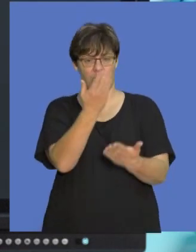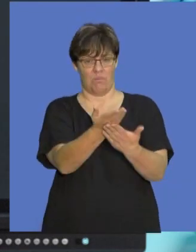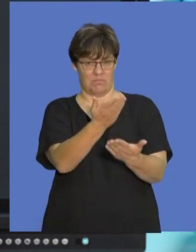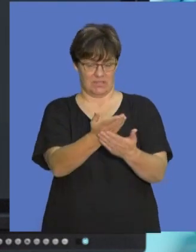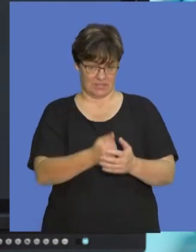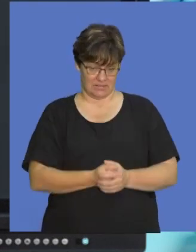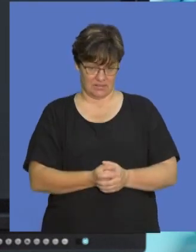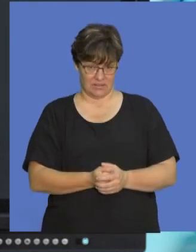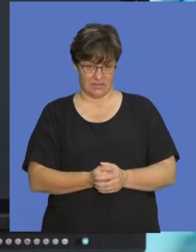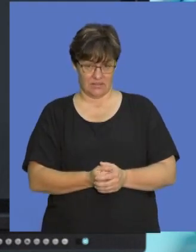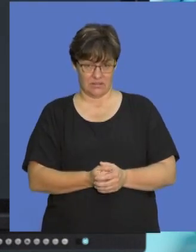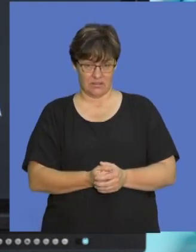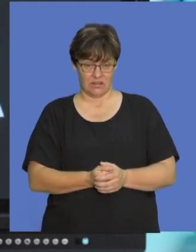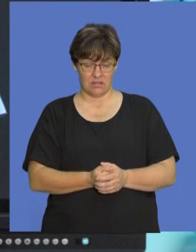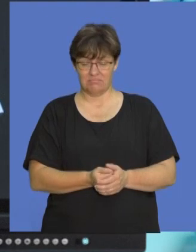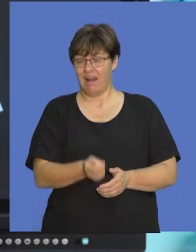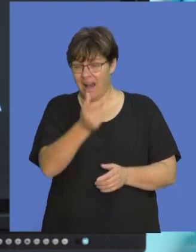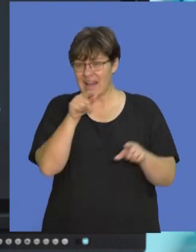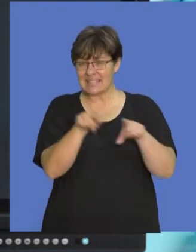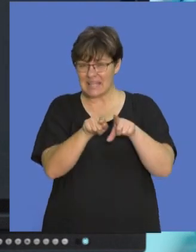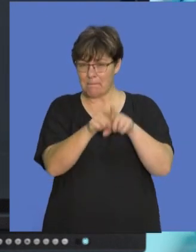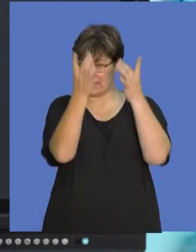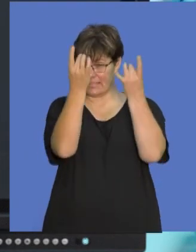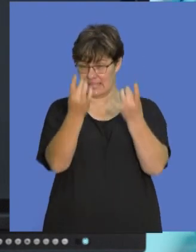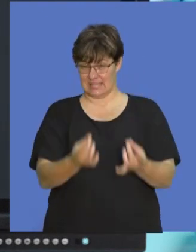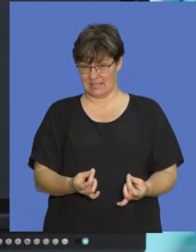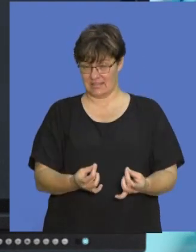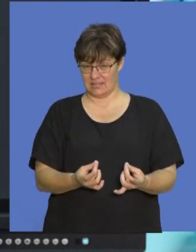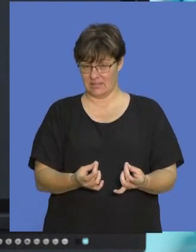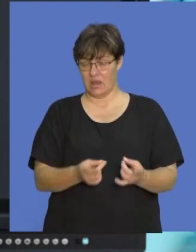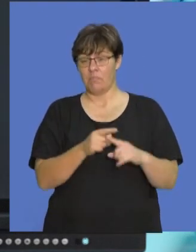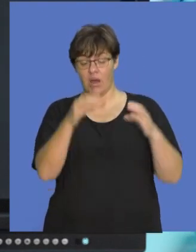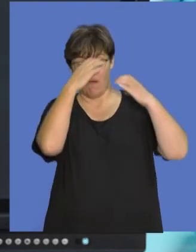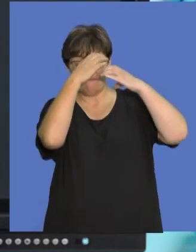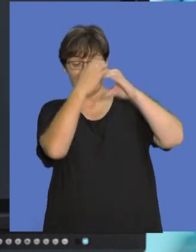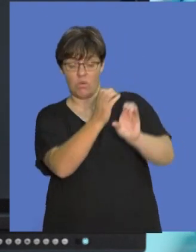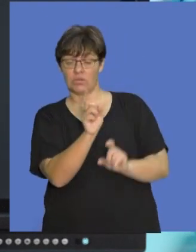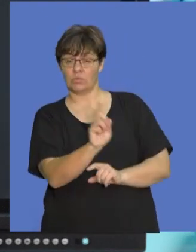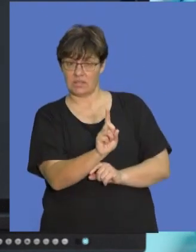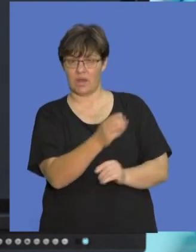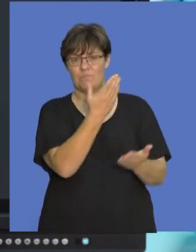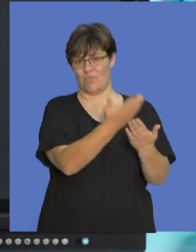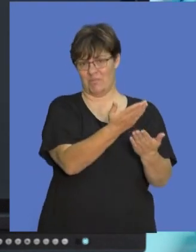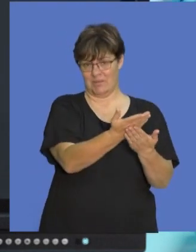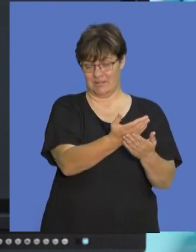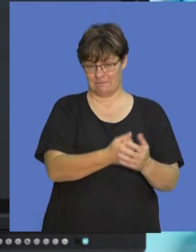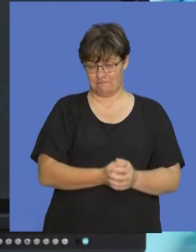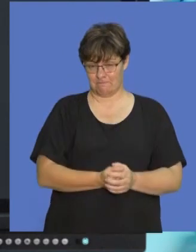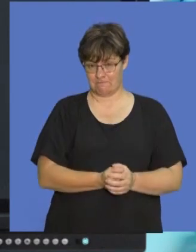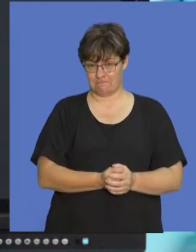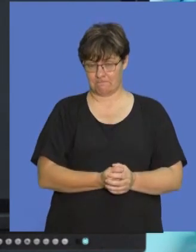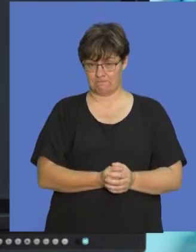probability. Now, it's very closely linked to statistics, but we're just focusing on probability. And